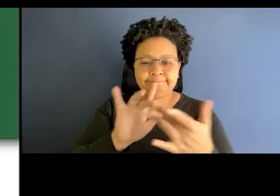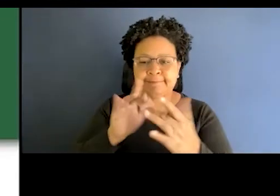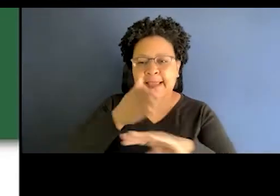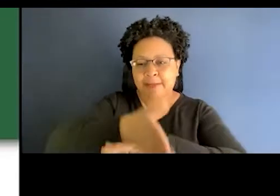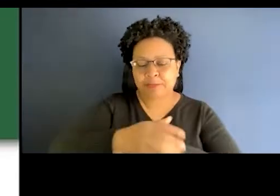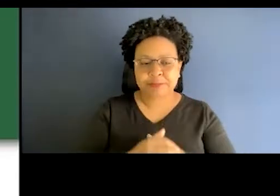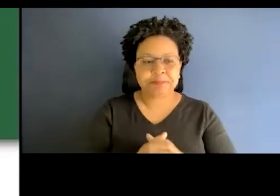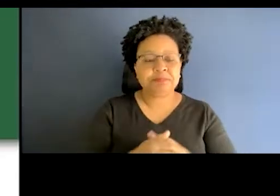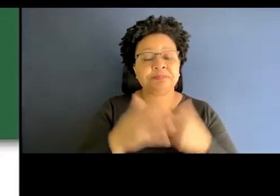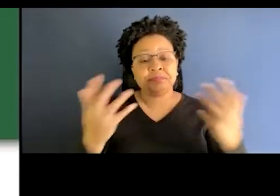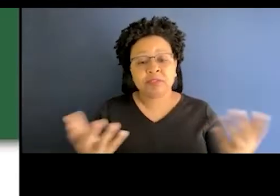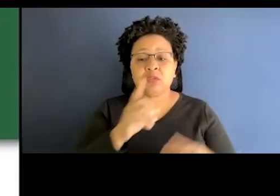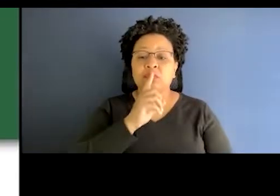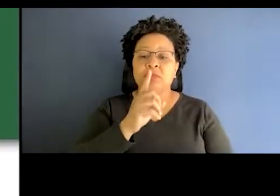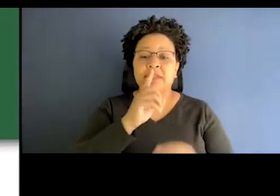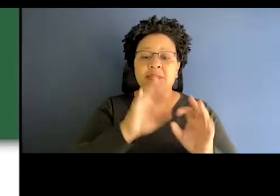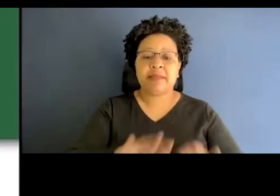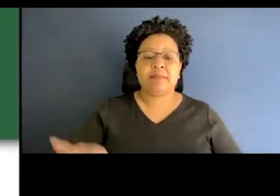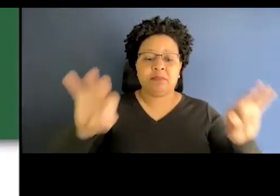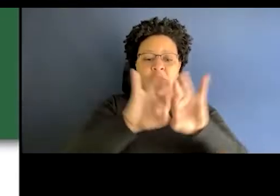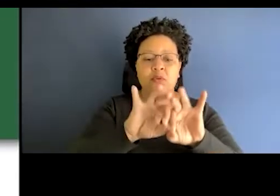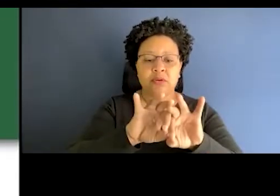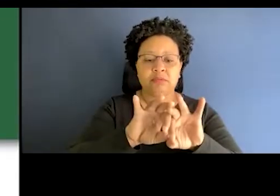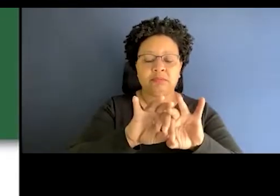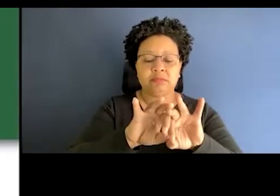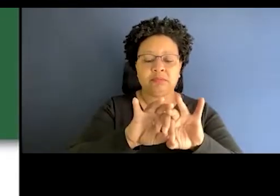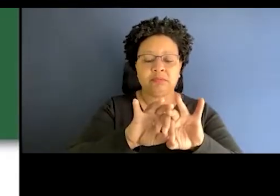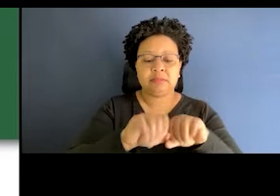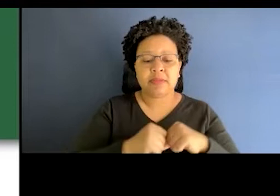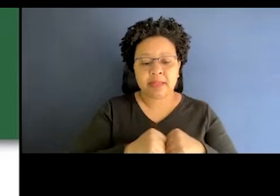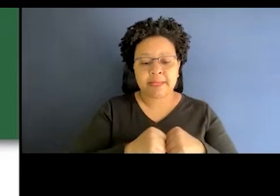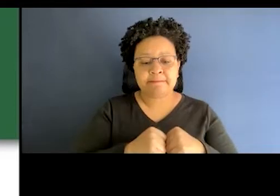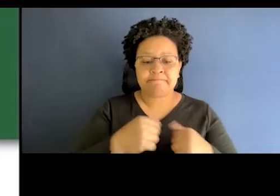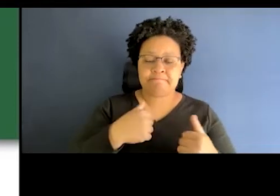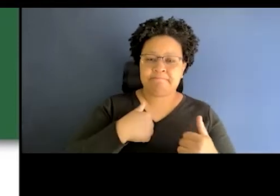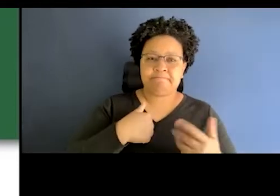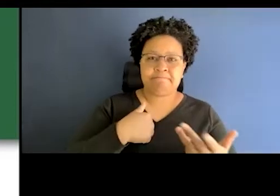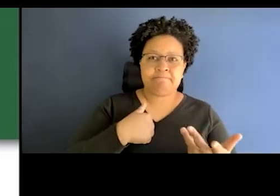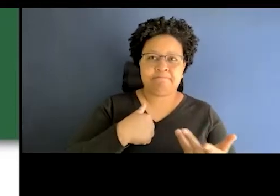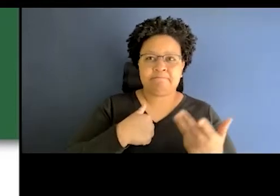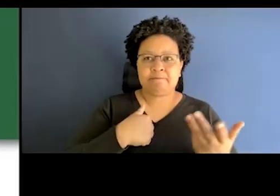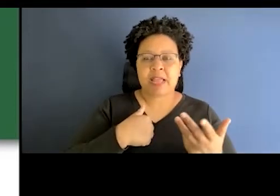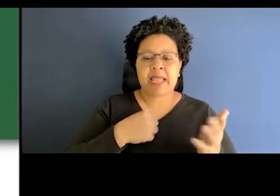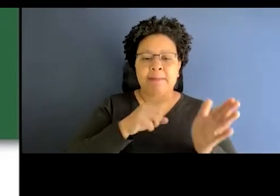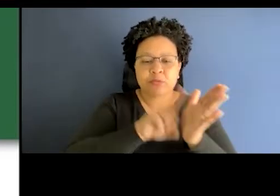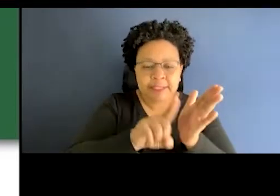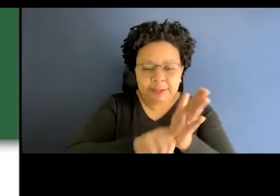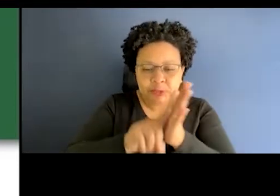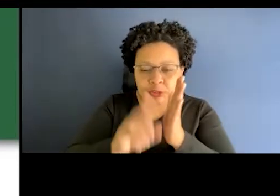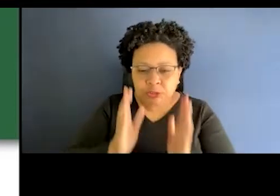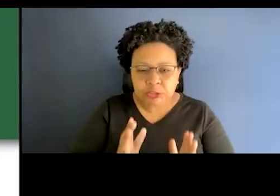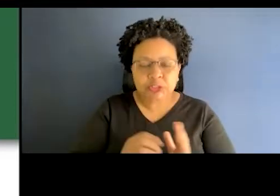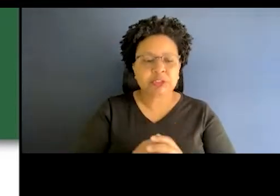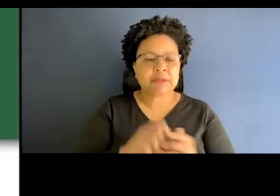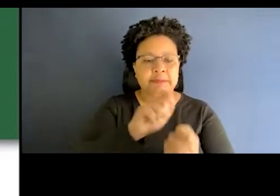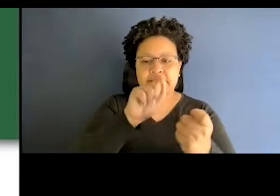So it's really important. I am a researcher, and as specifically